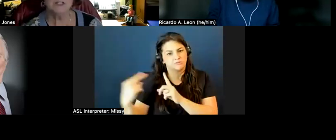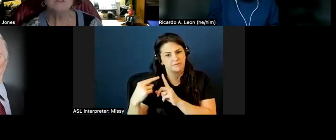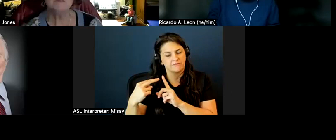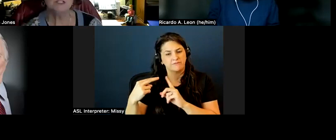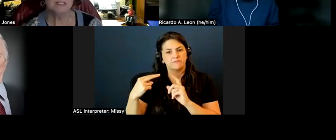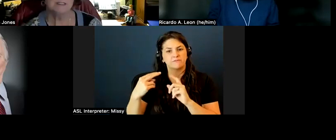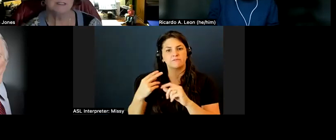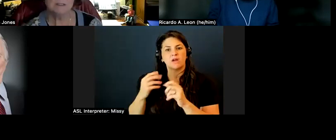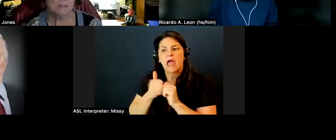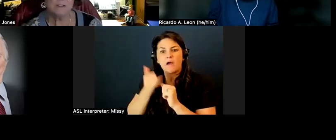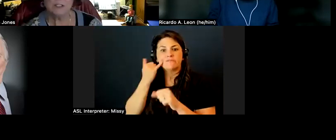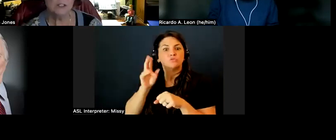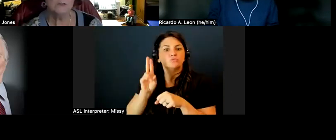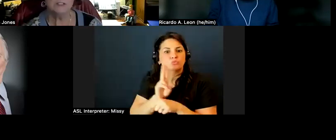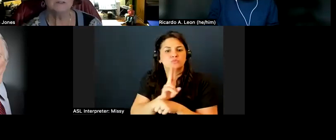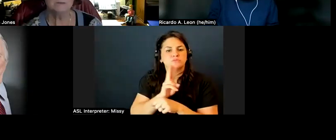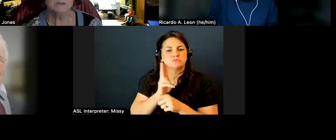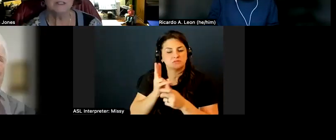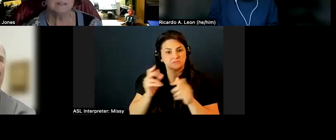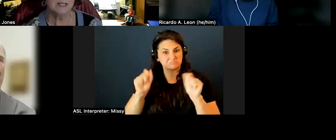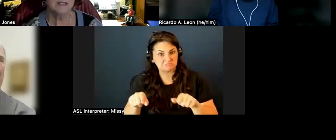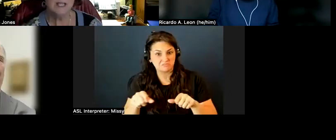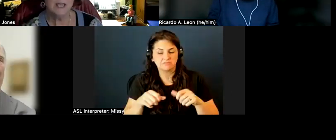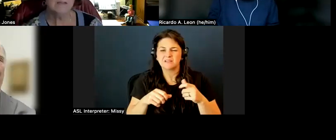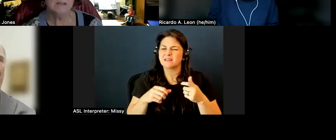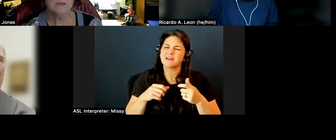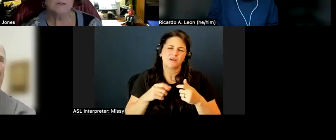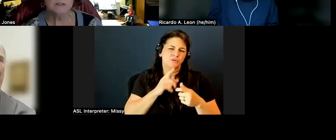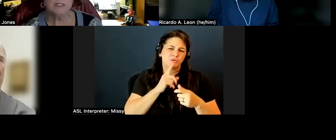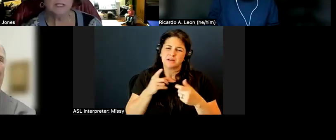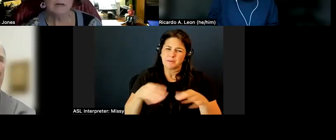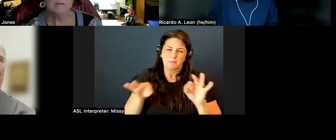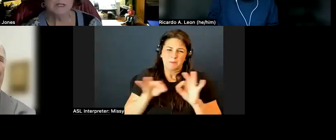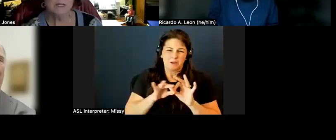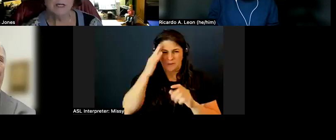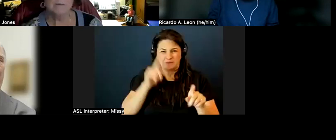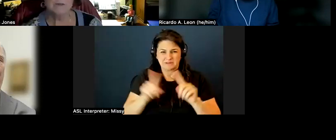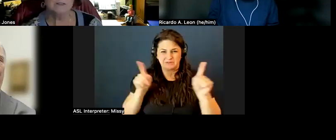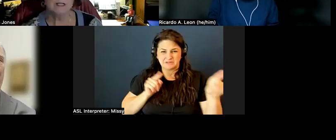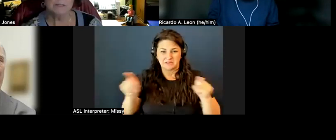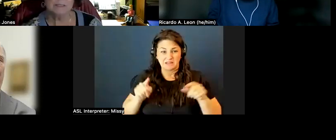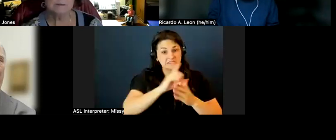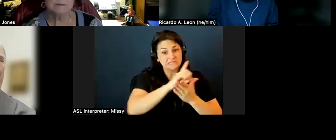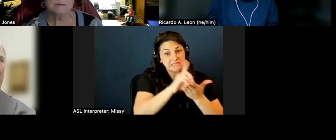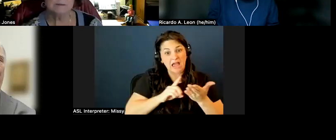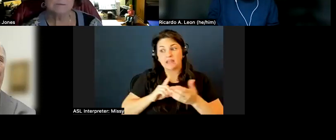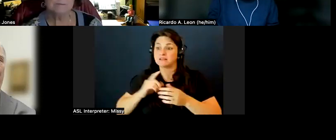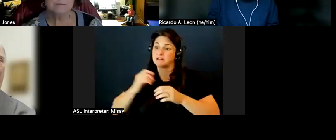understand the usability, because there's just a huge difference between the design and then the usability of those